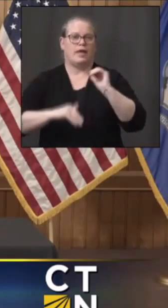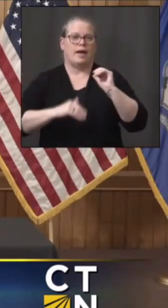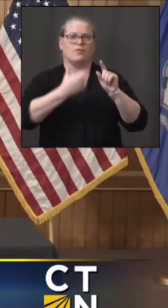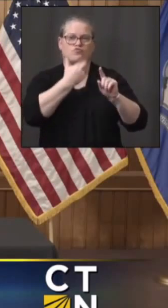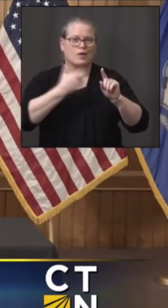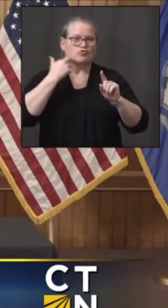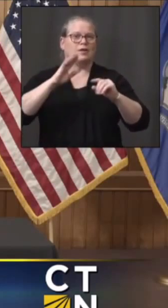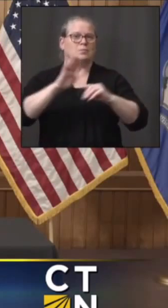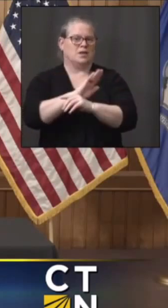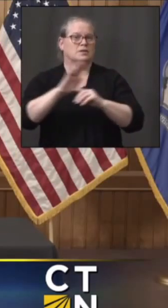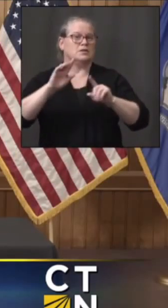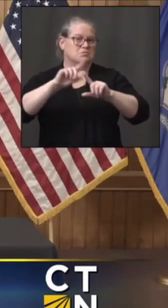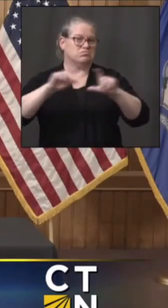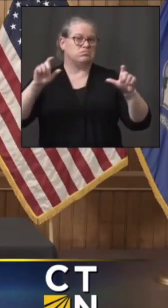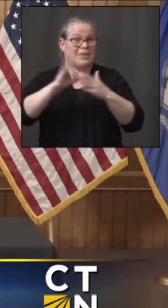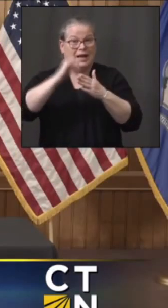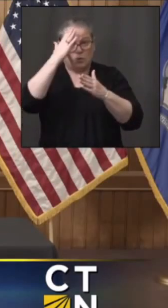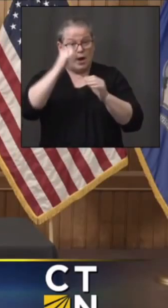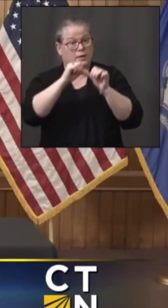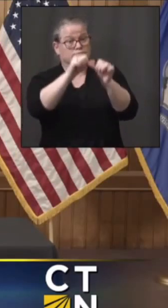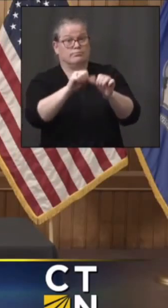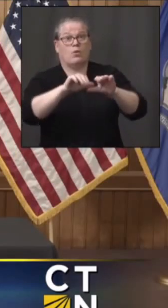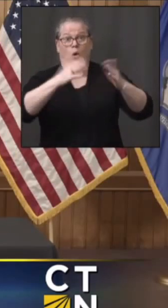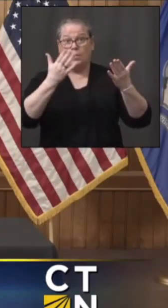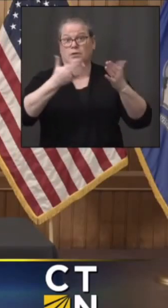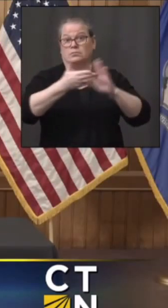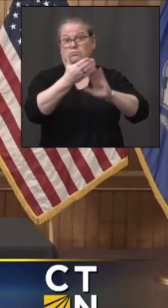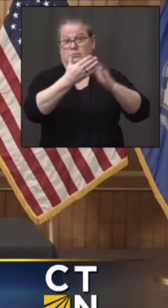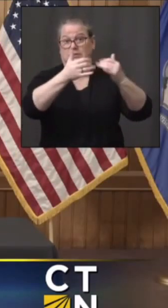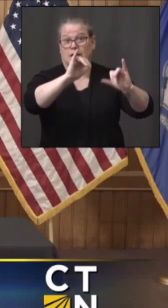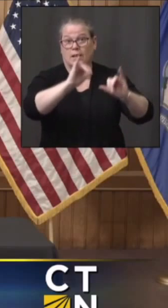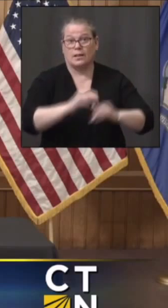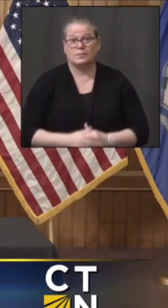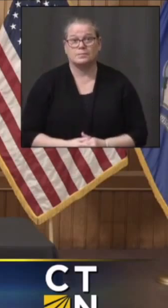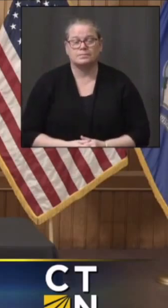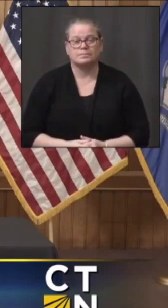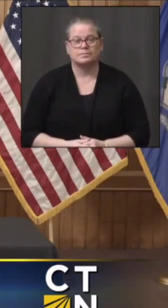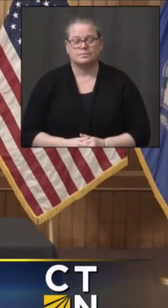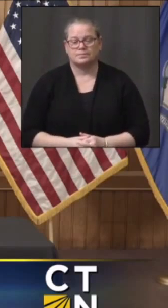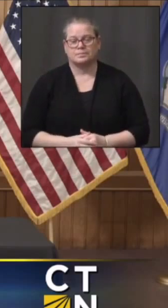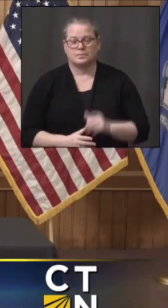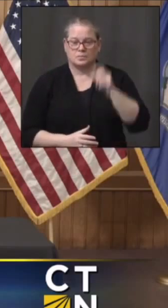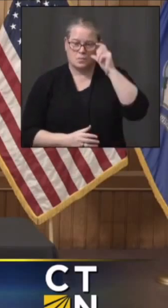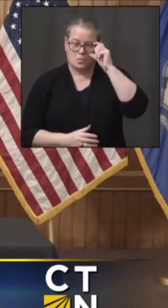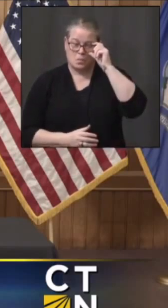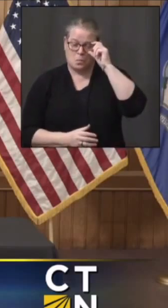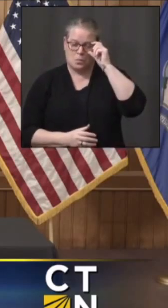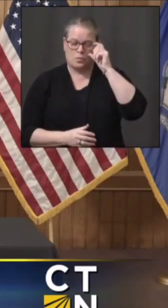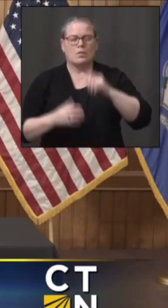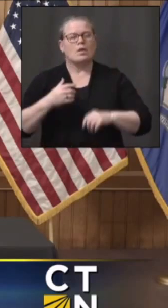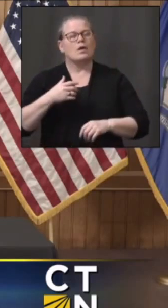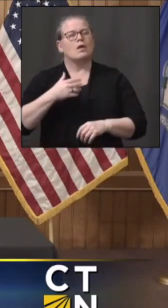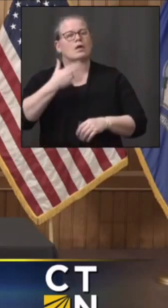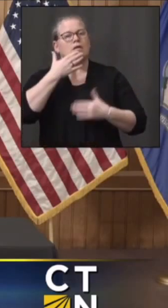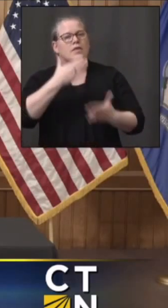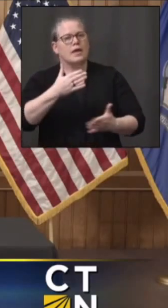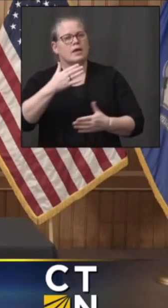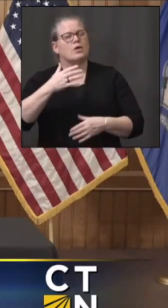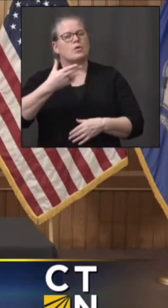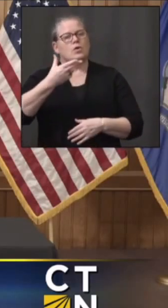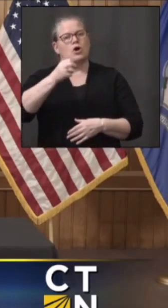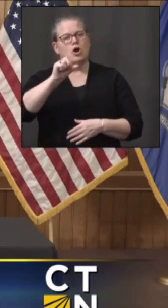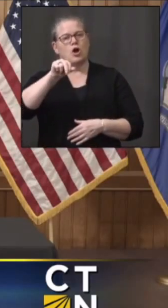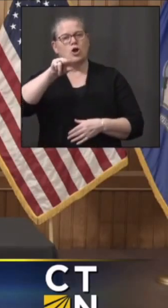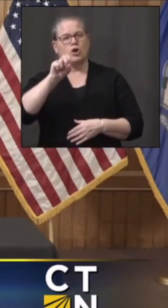Thanks, Max. This one's probably for Josh. I was hoping to get some clarity around whether nursing home workers